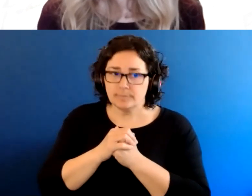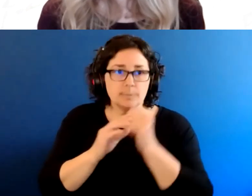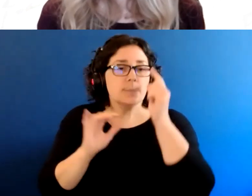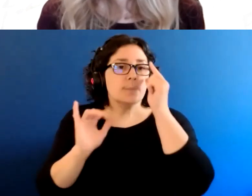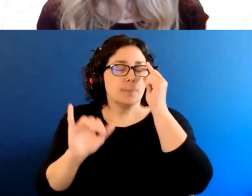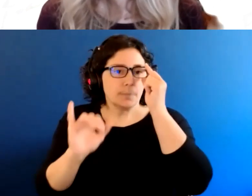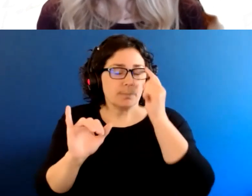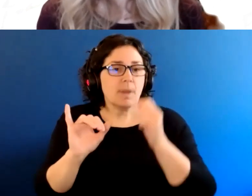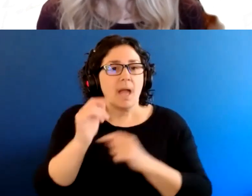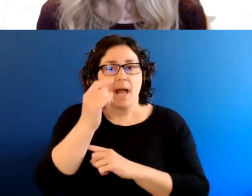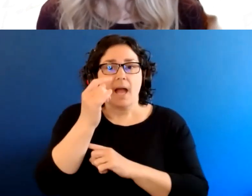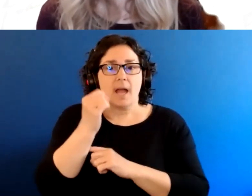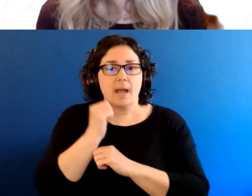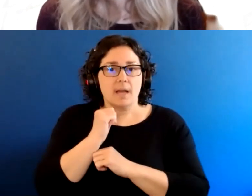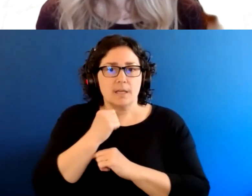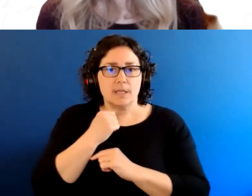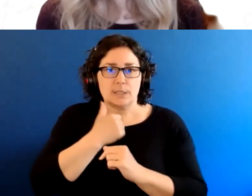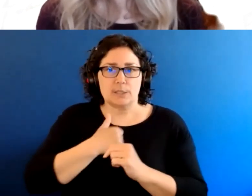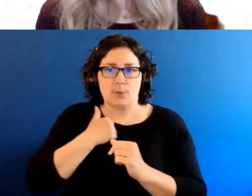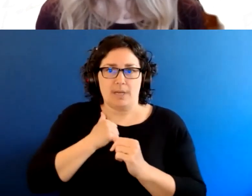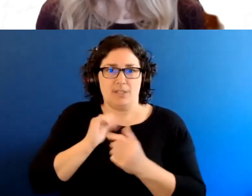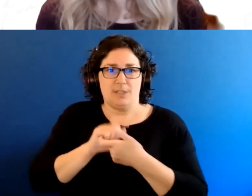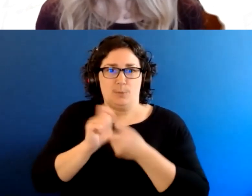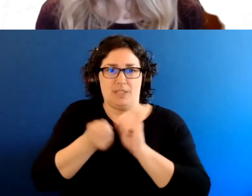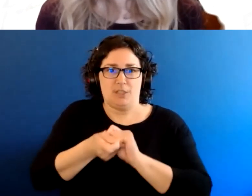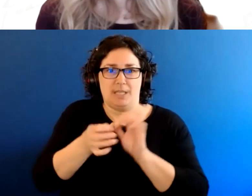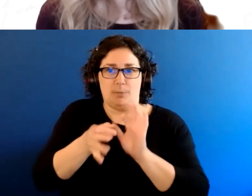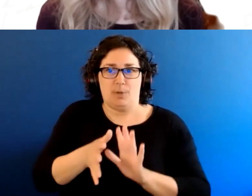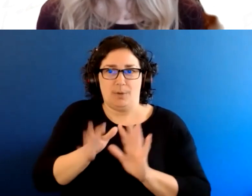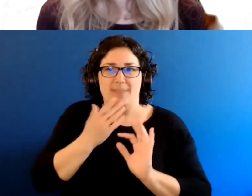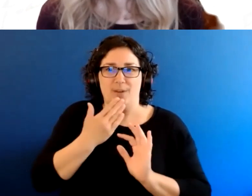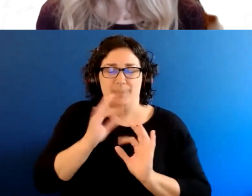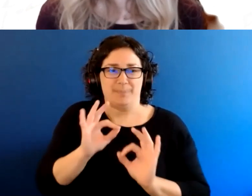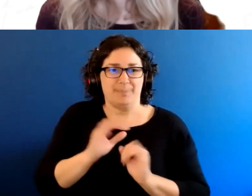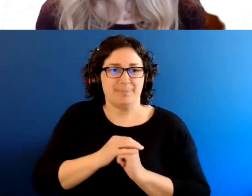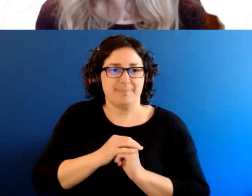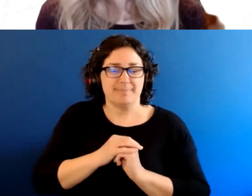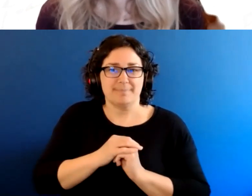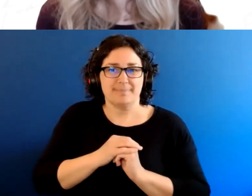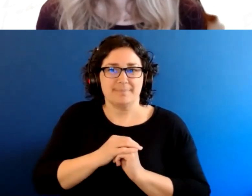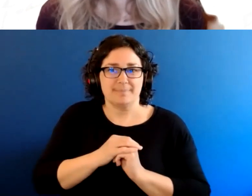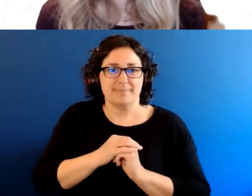So I think that... Megan, can we just switch the interpreter? Sure. Thank you.